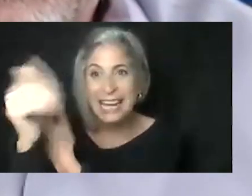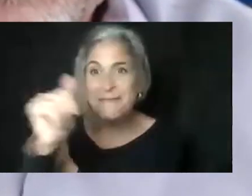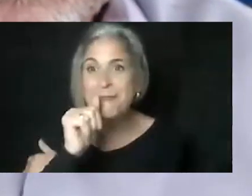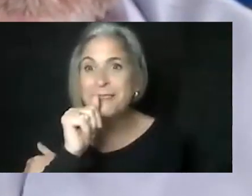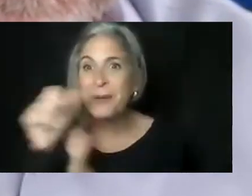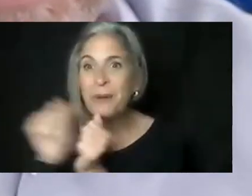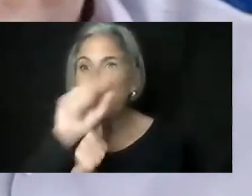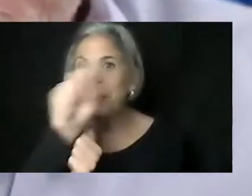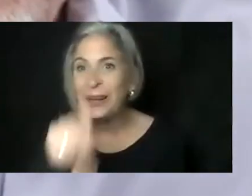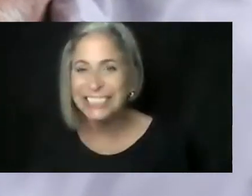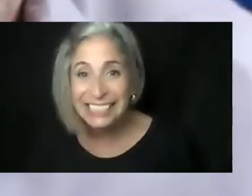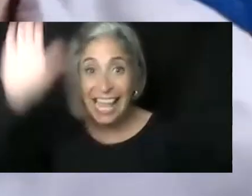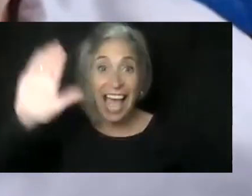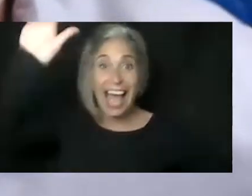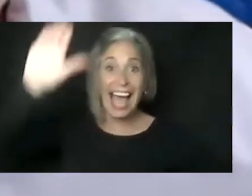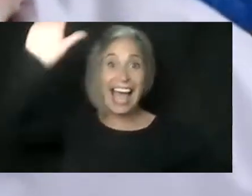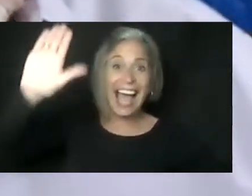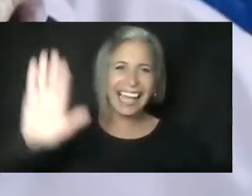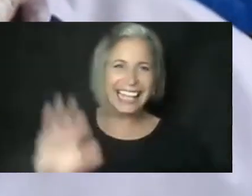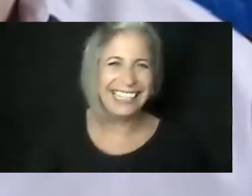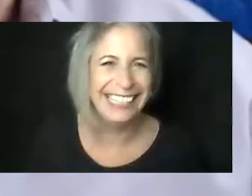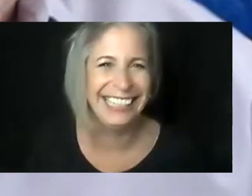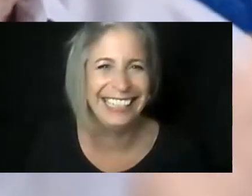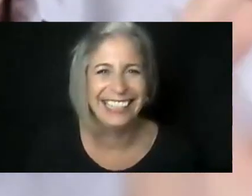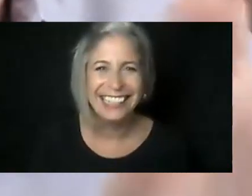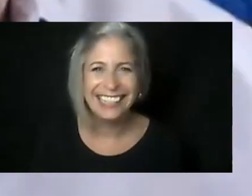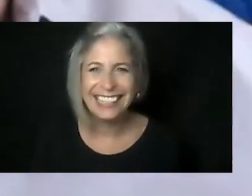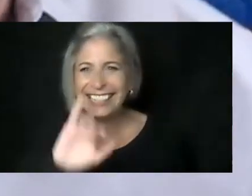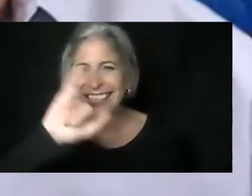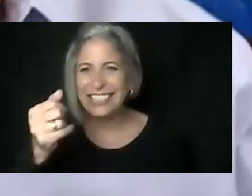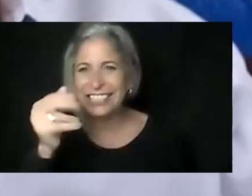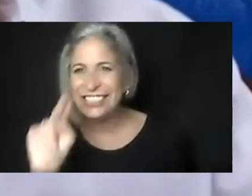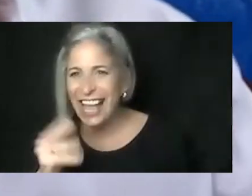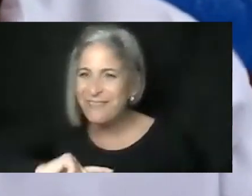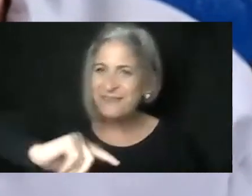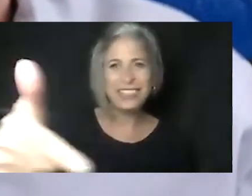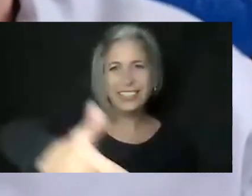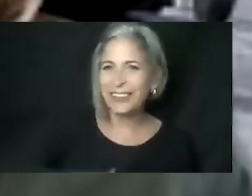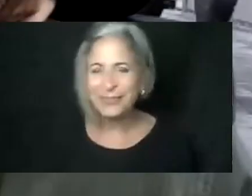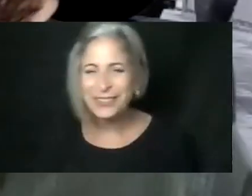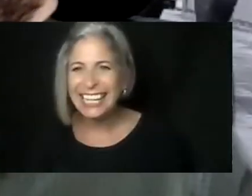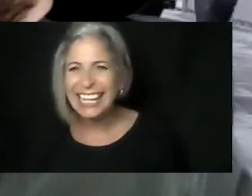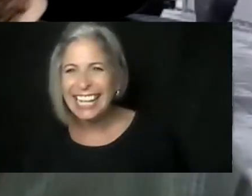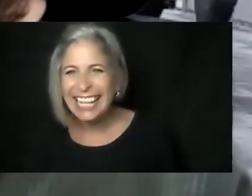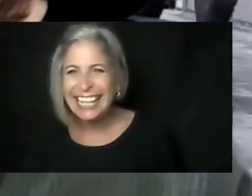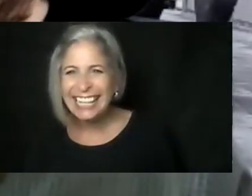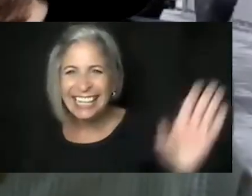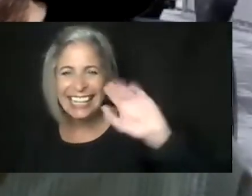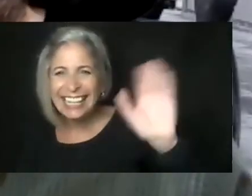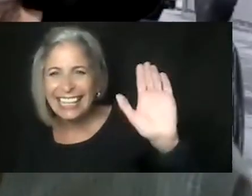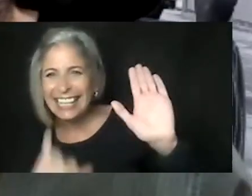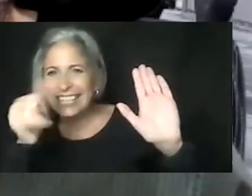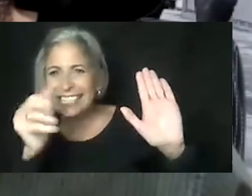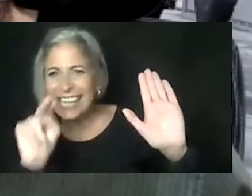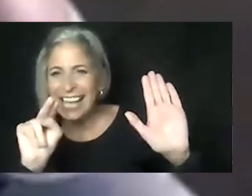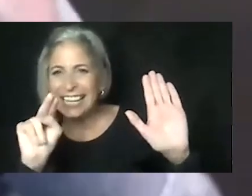with a question. He had his hand up a while ago. So absolutely, you get first question. All right. I just realized when I